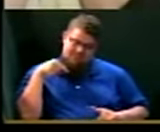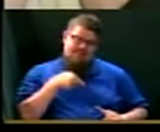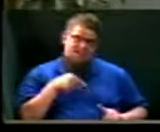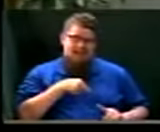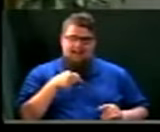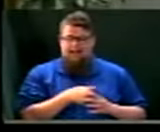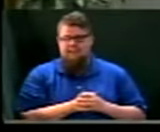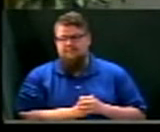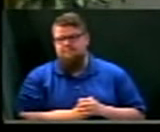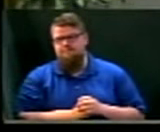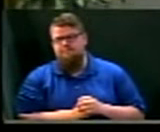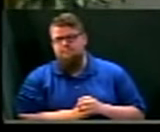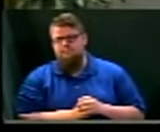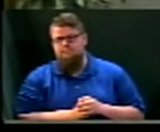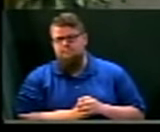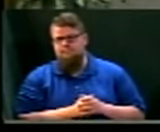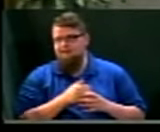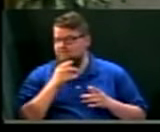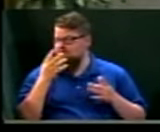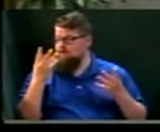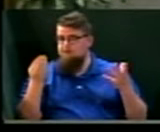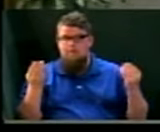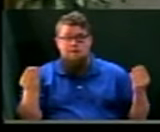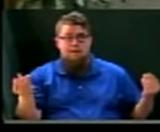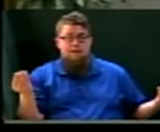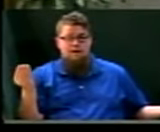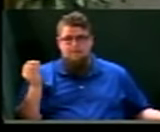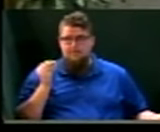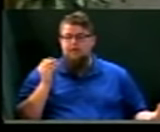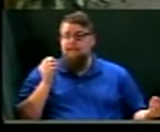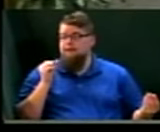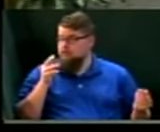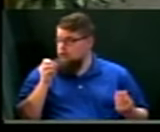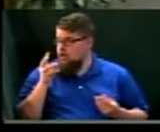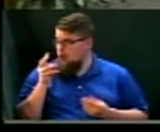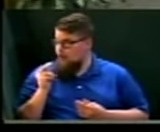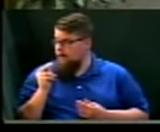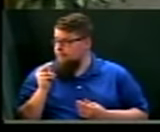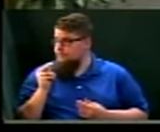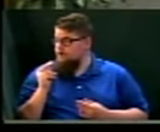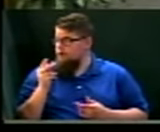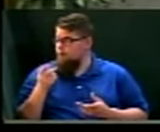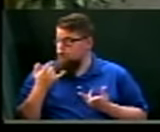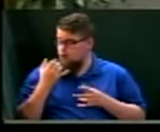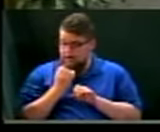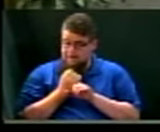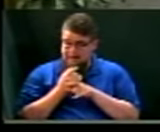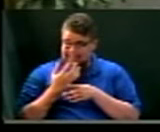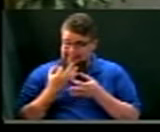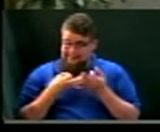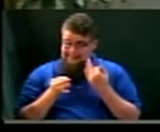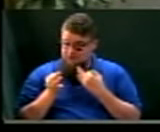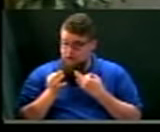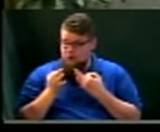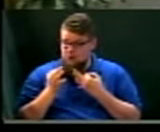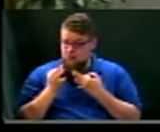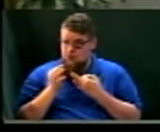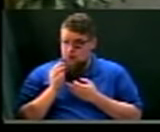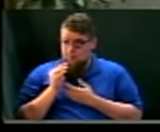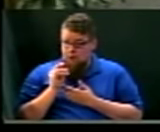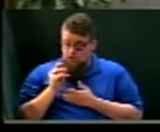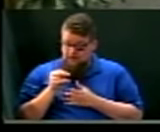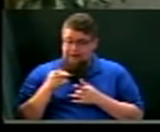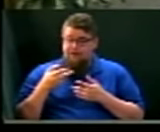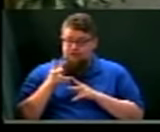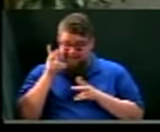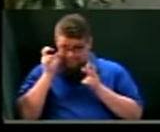Okay. I see no lights on, but we need Ms. Owen. Do you want to make a substitute motion after